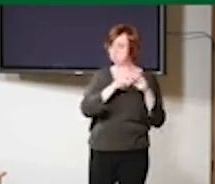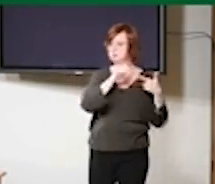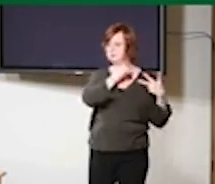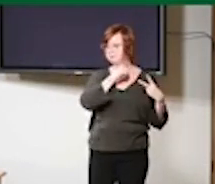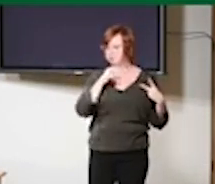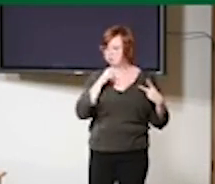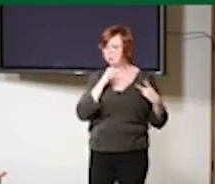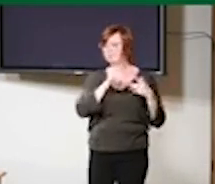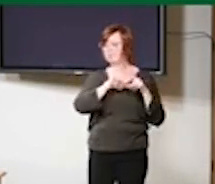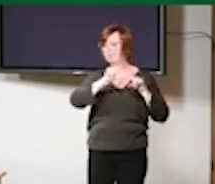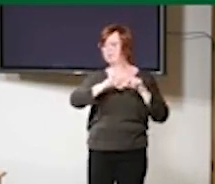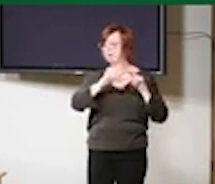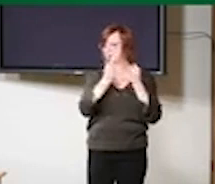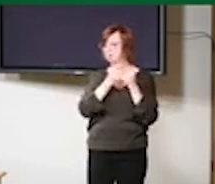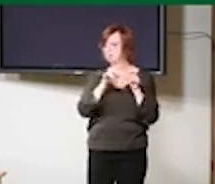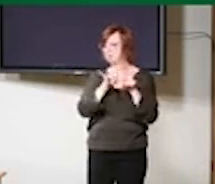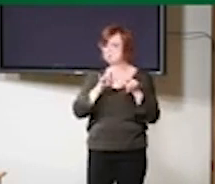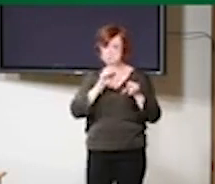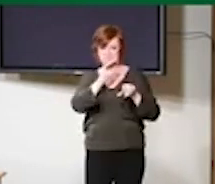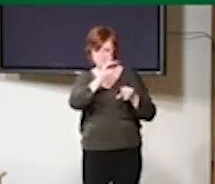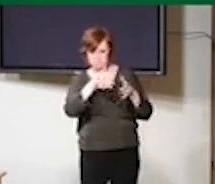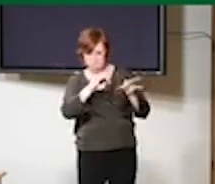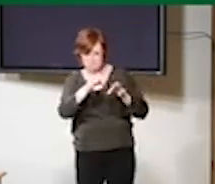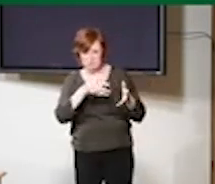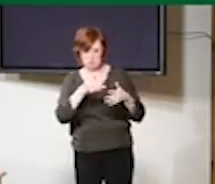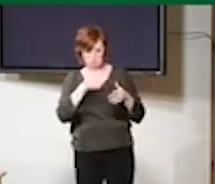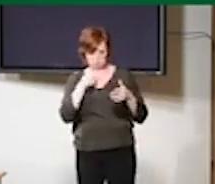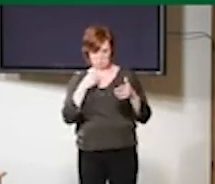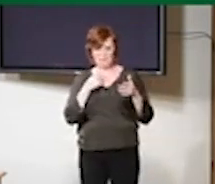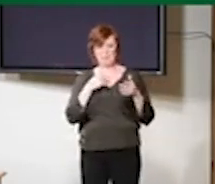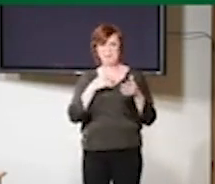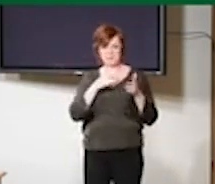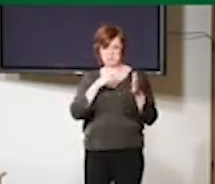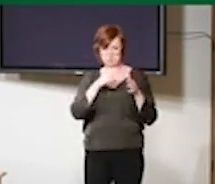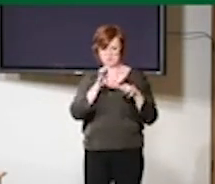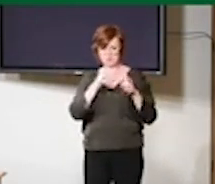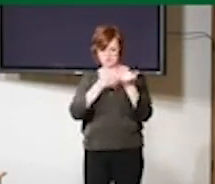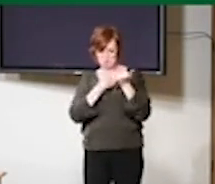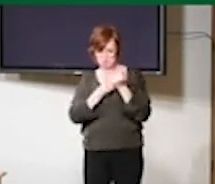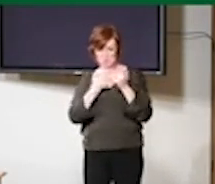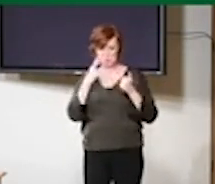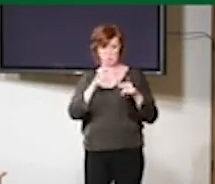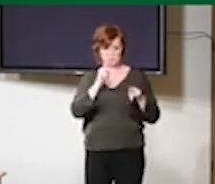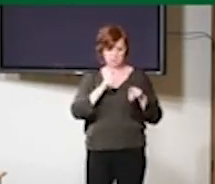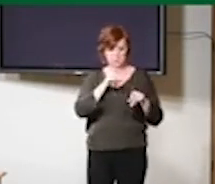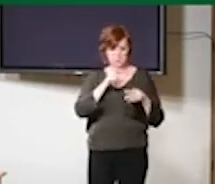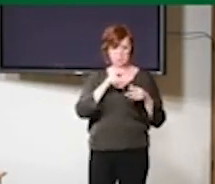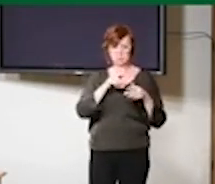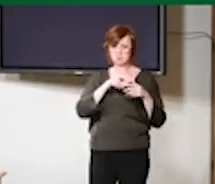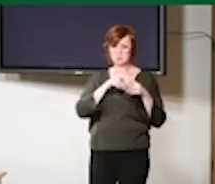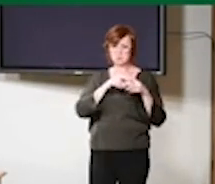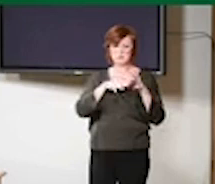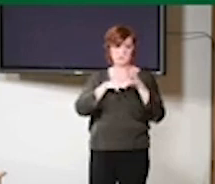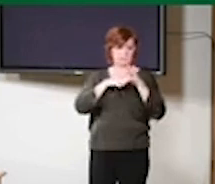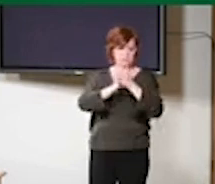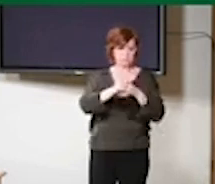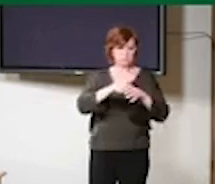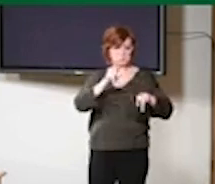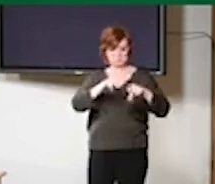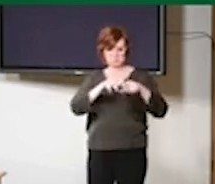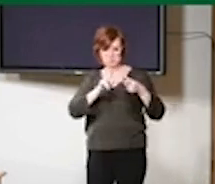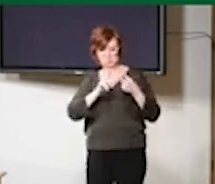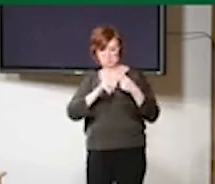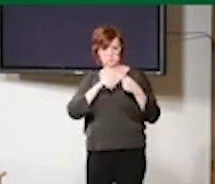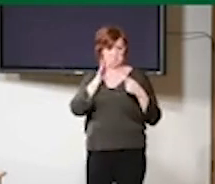ensuring that the processes are going into place to support those that are most vulnerable in our communities. He'll be coming forward